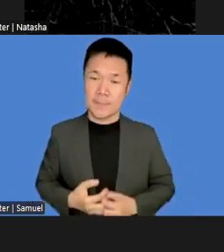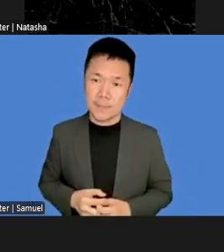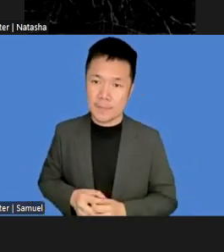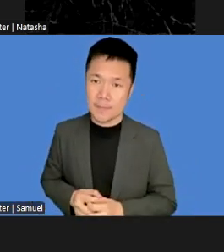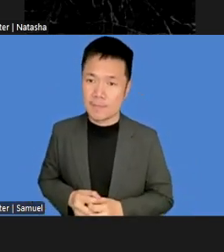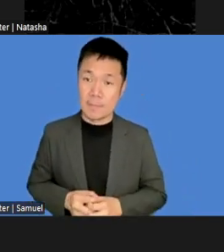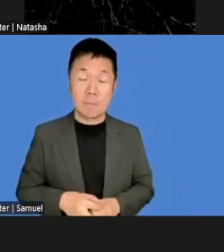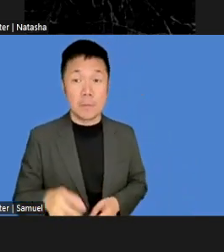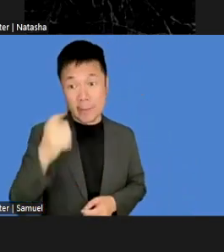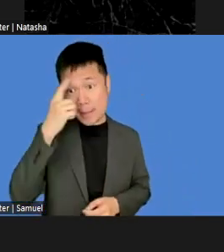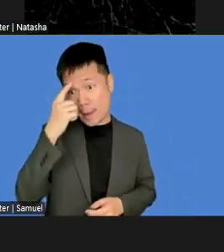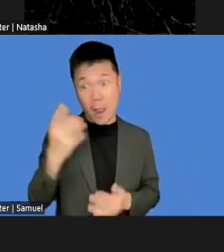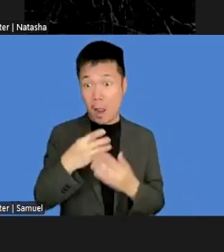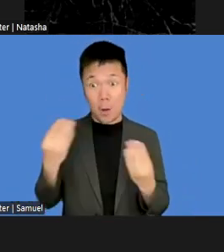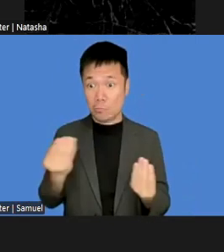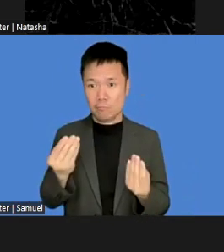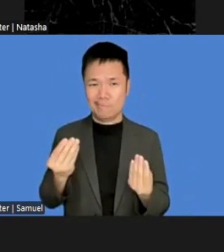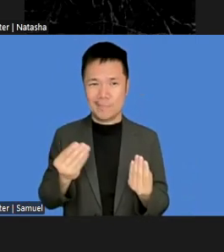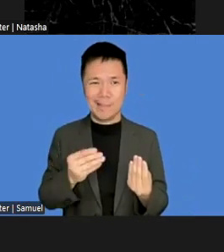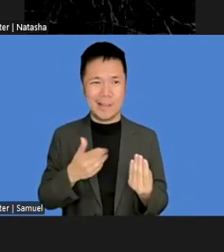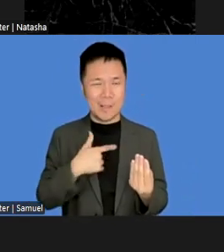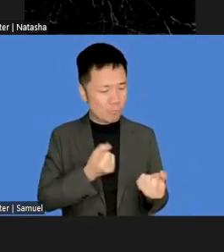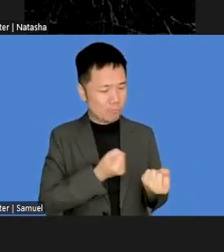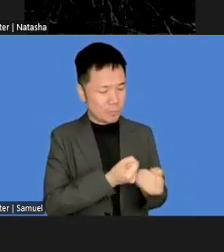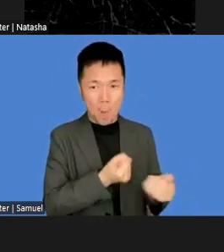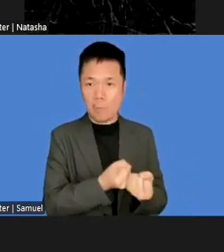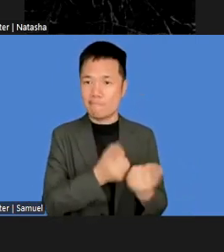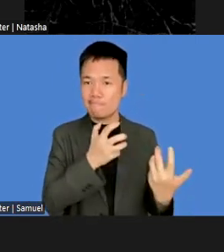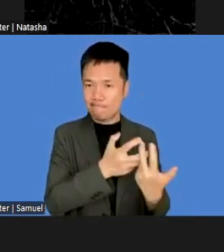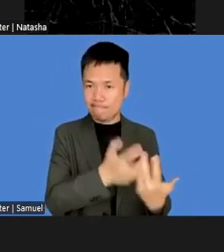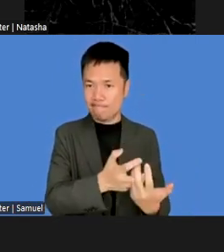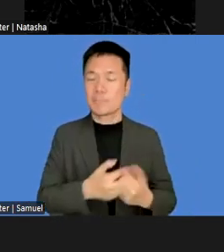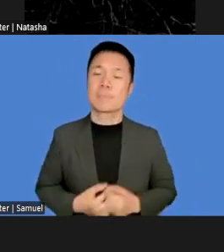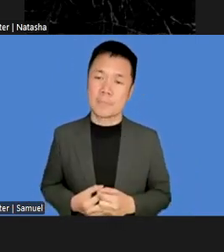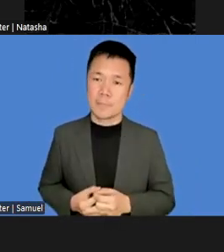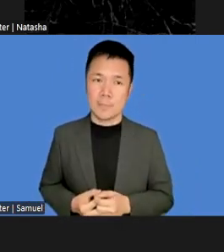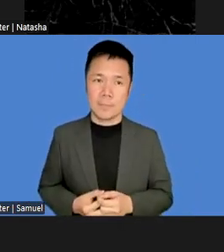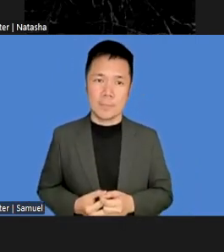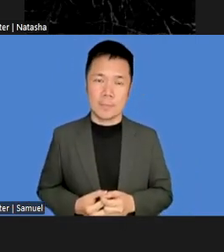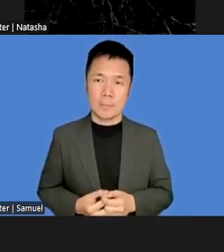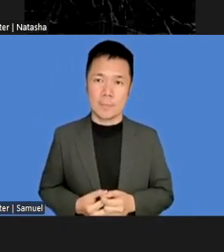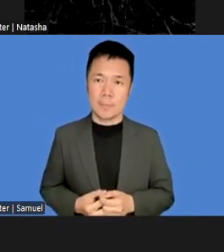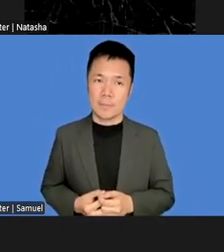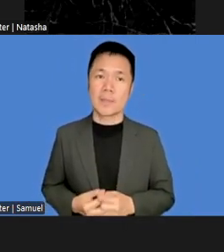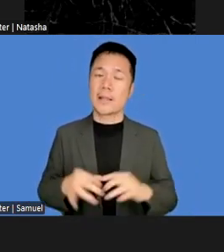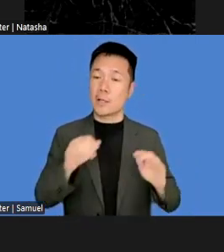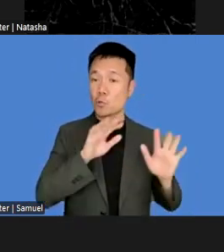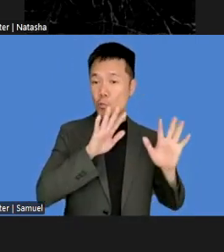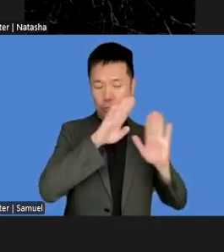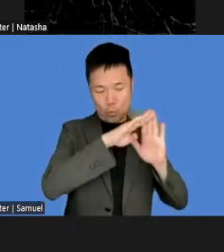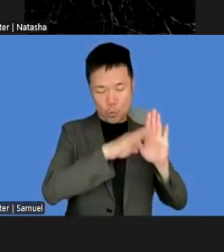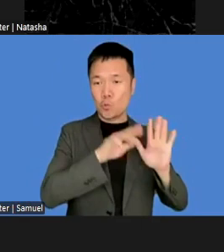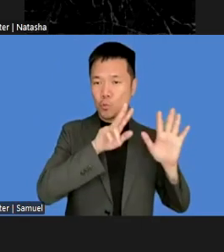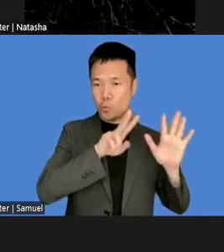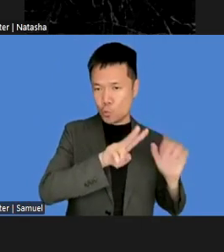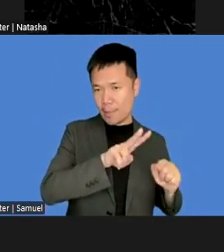come with those two areas. In, again, dealing with children, Section 28, subsection 2 of the